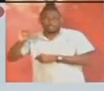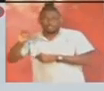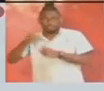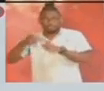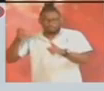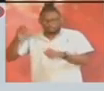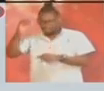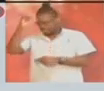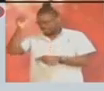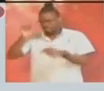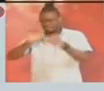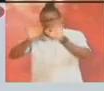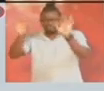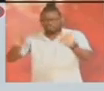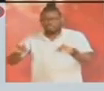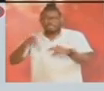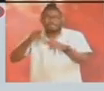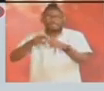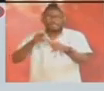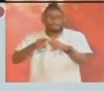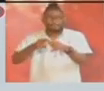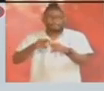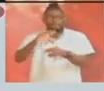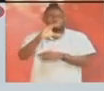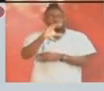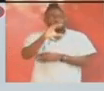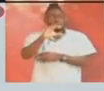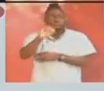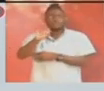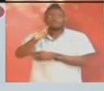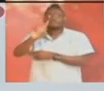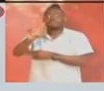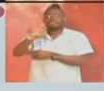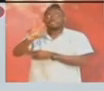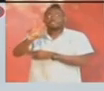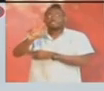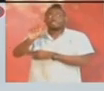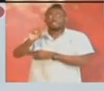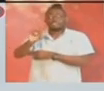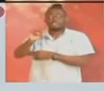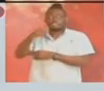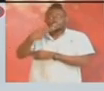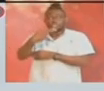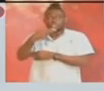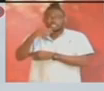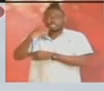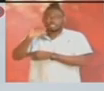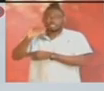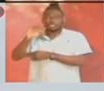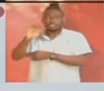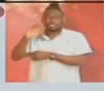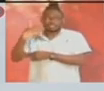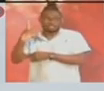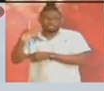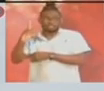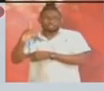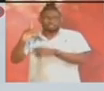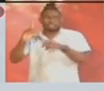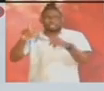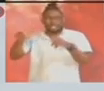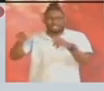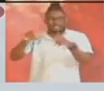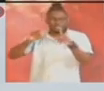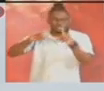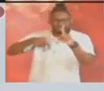thankful. These vaccines have an expiry date of July 18th, which is pretty good. What this